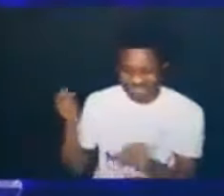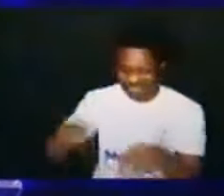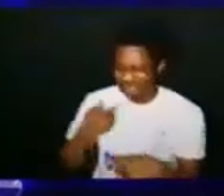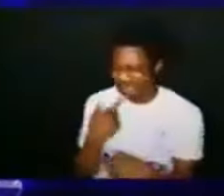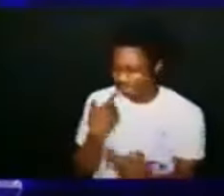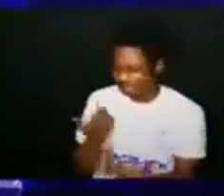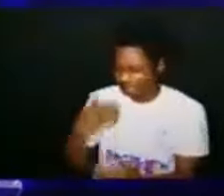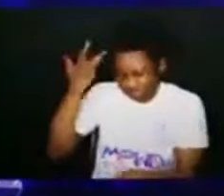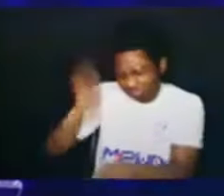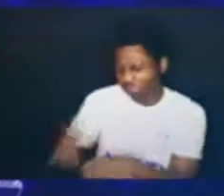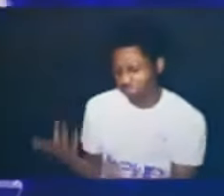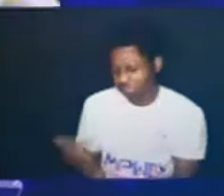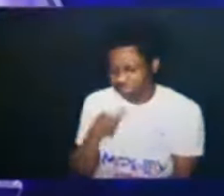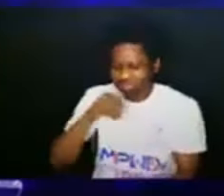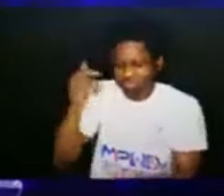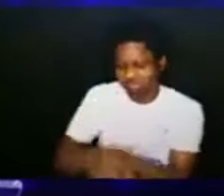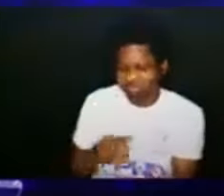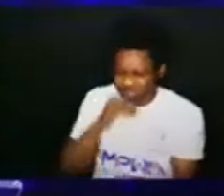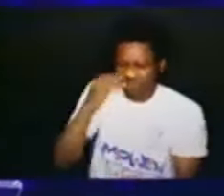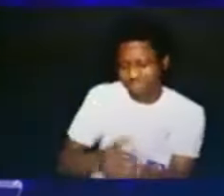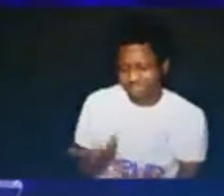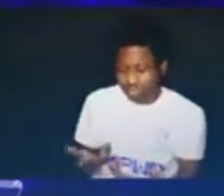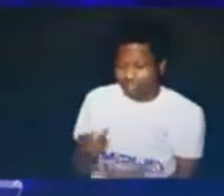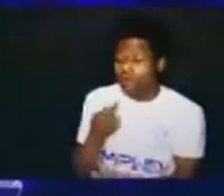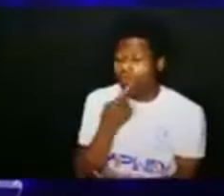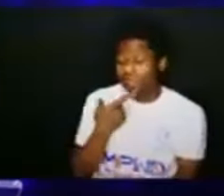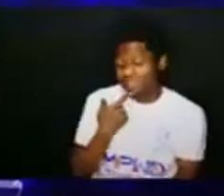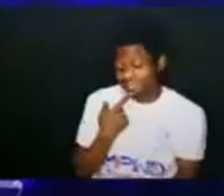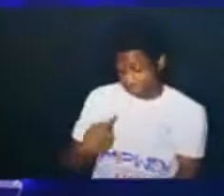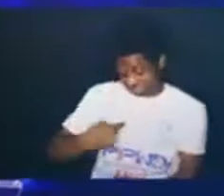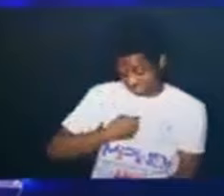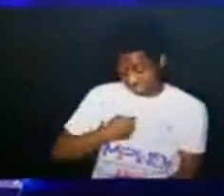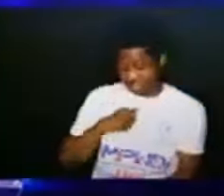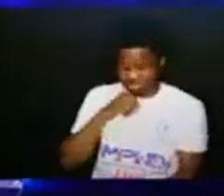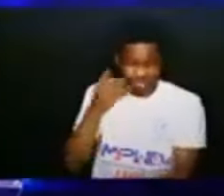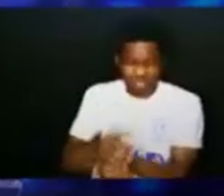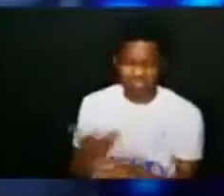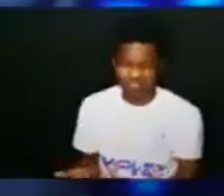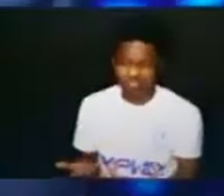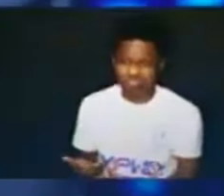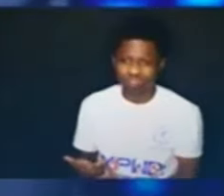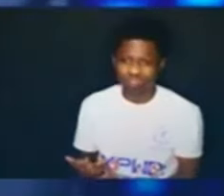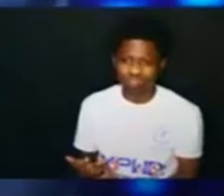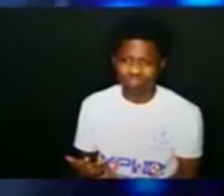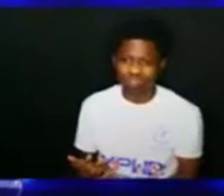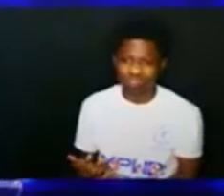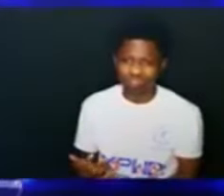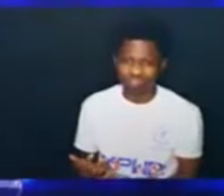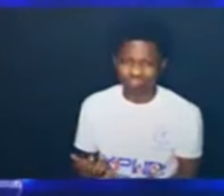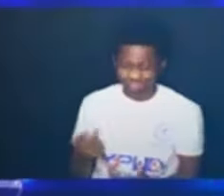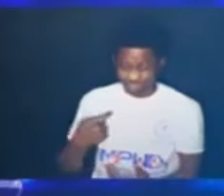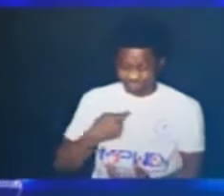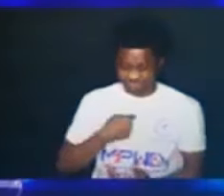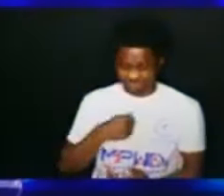fact that you don't mind, Paul is saying that I don't mind. By my human, let me just take it. I care